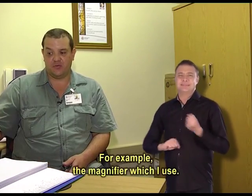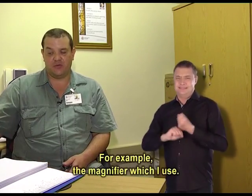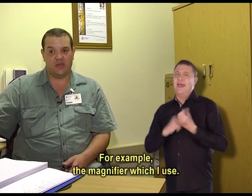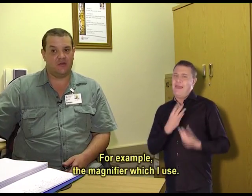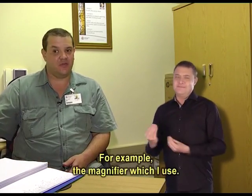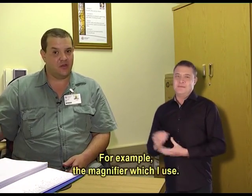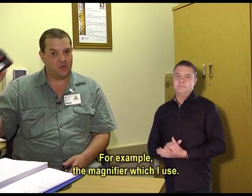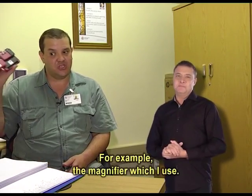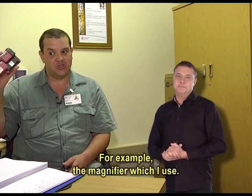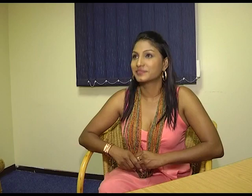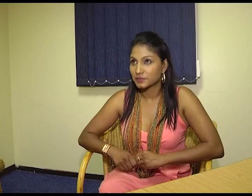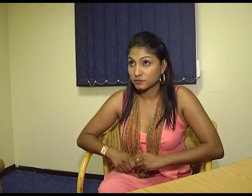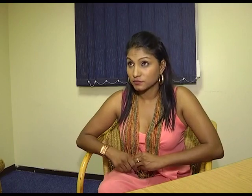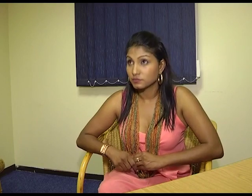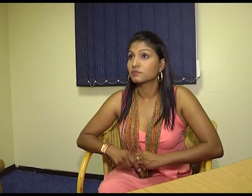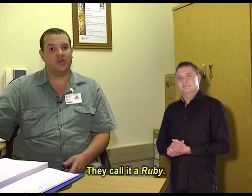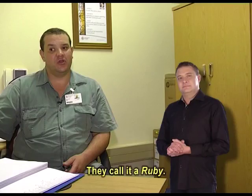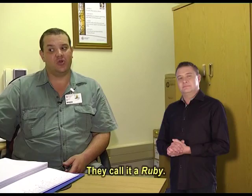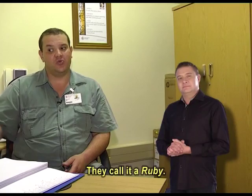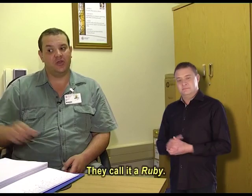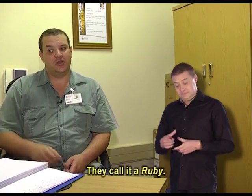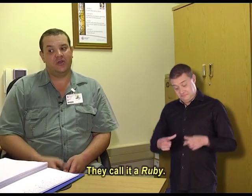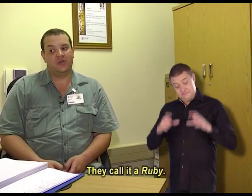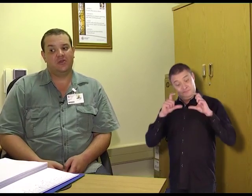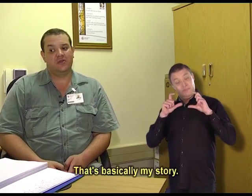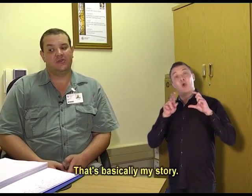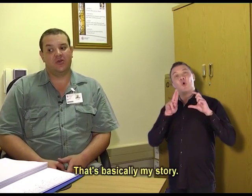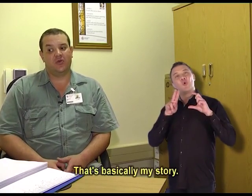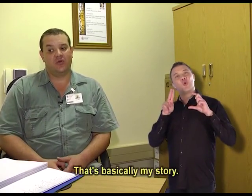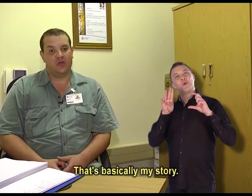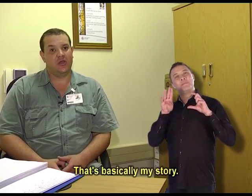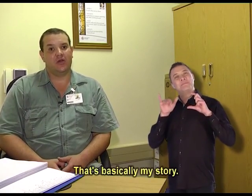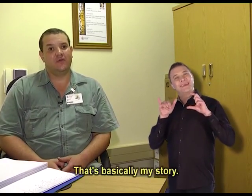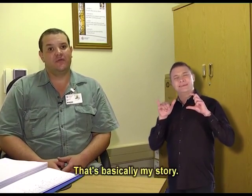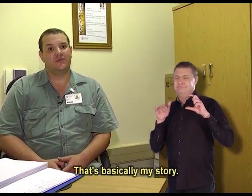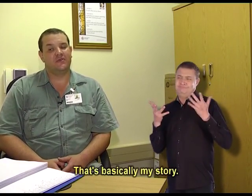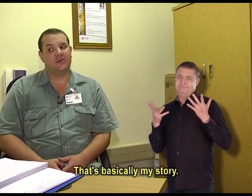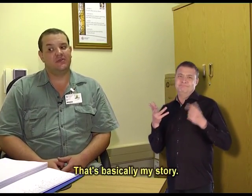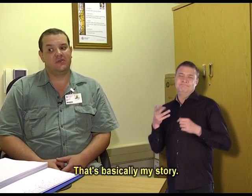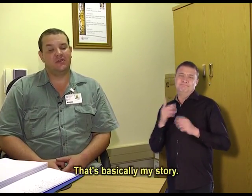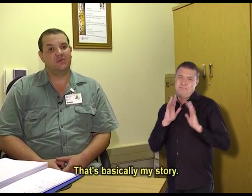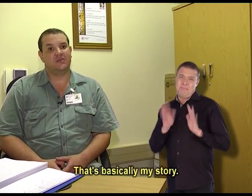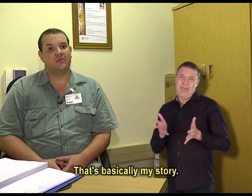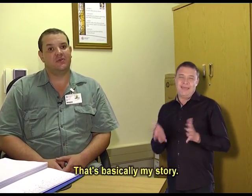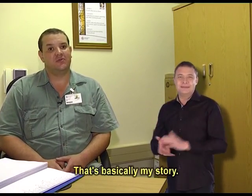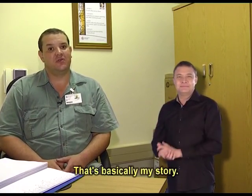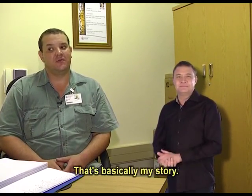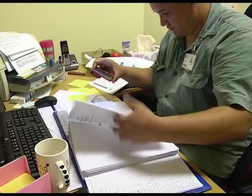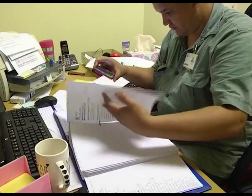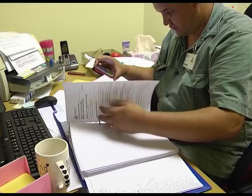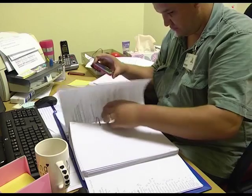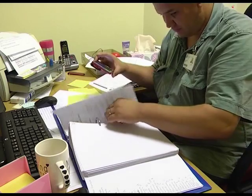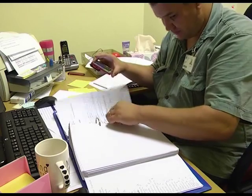For example, a magnifier, which I use, they call it a Ruby. So yeah, so that's basically my